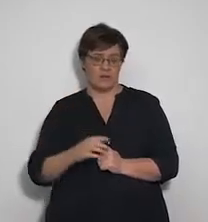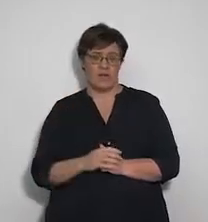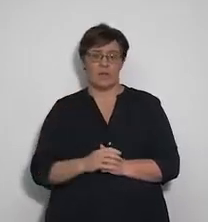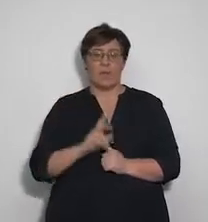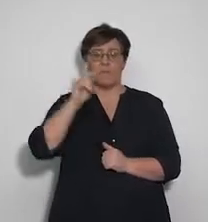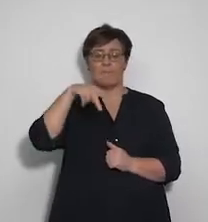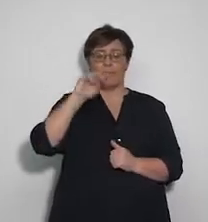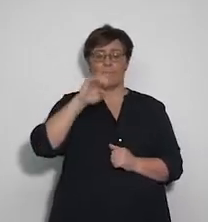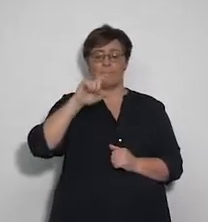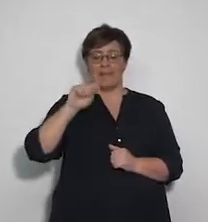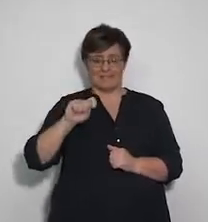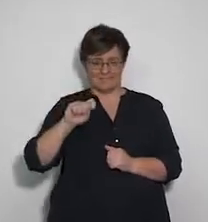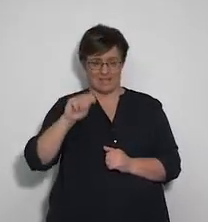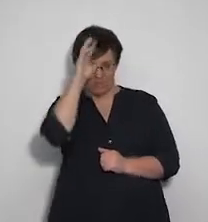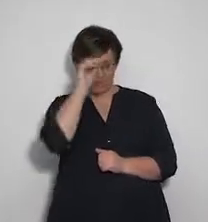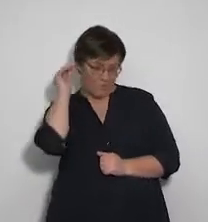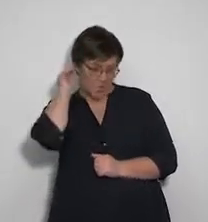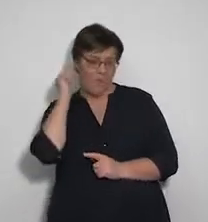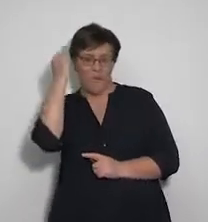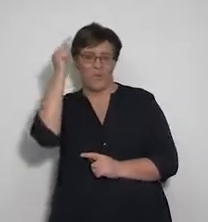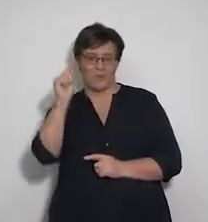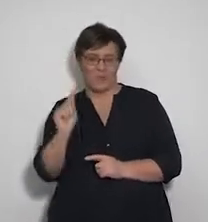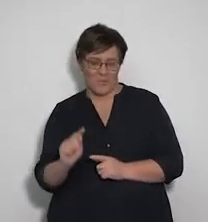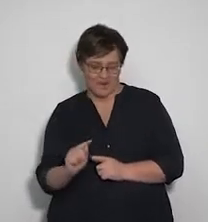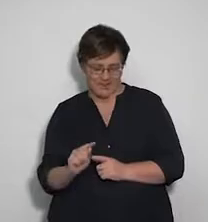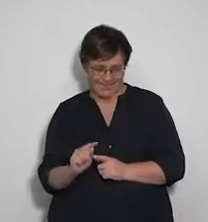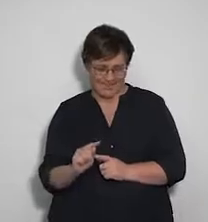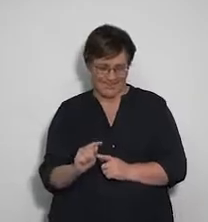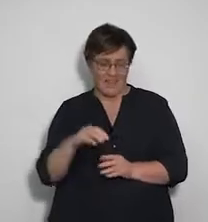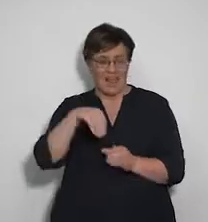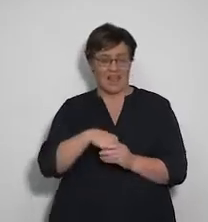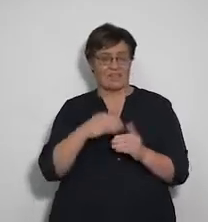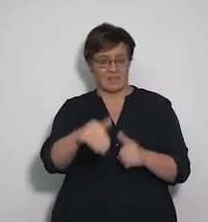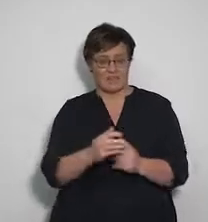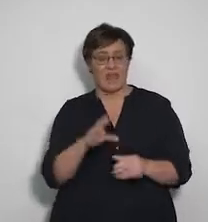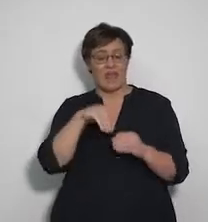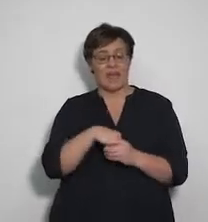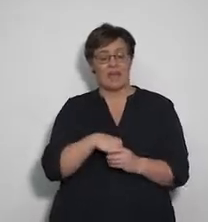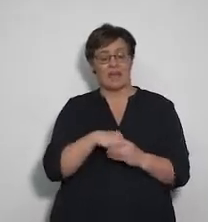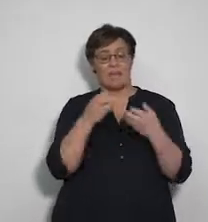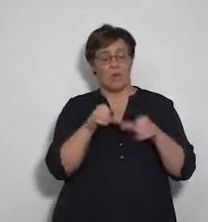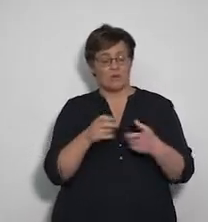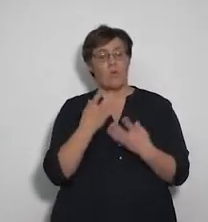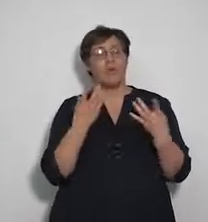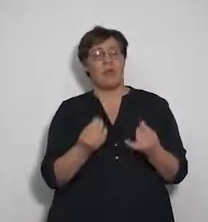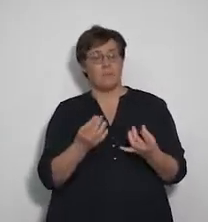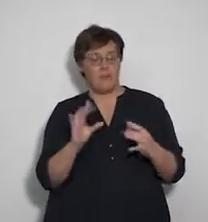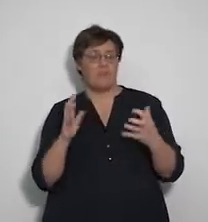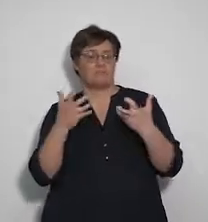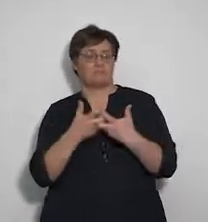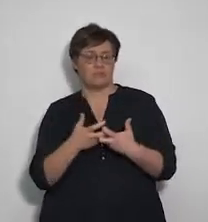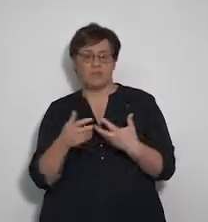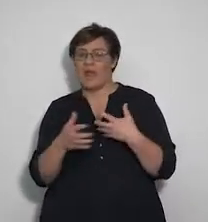acronym PMAT, and also that we know that in meiosis there's always a